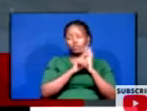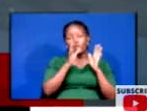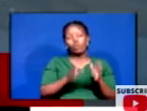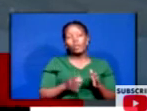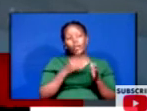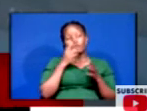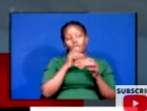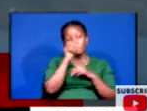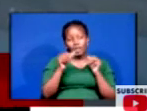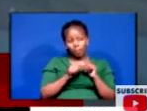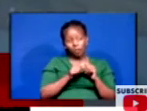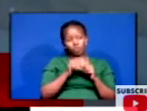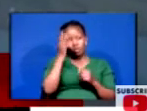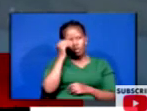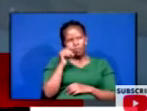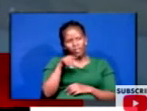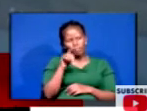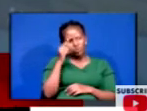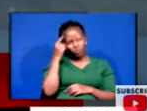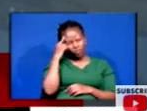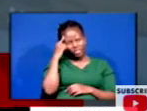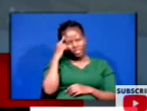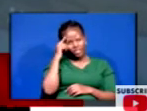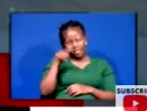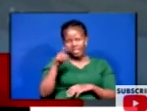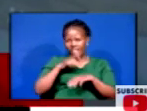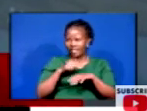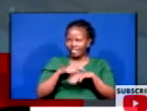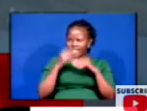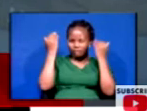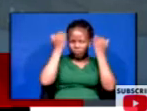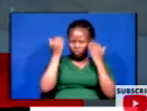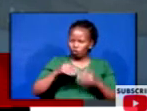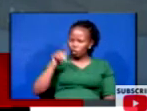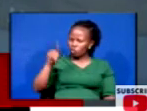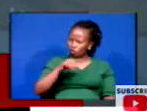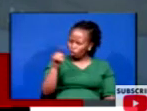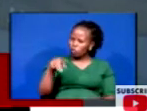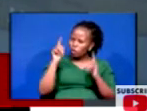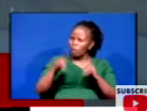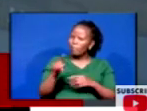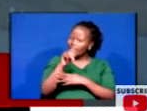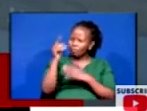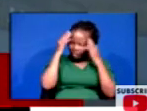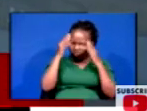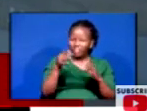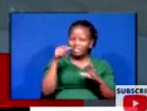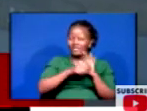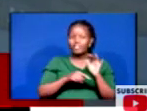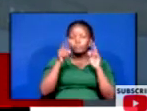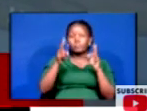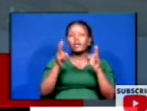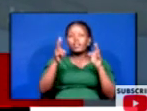him, he feels that this time they got it wrong. Mm-hmm. They ought to have looked at some issue that they didn't look at. Okay. But as I've already